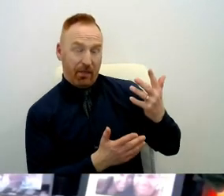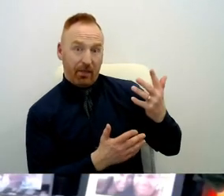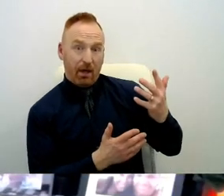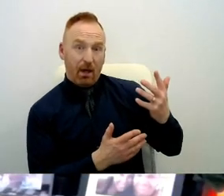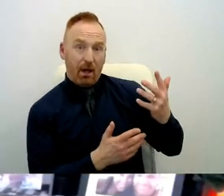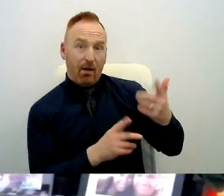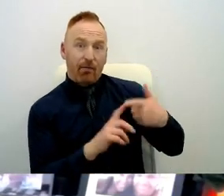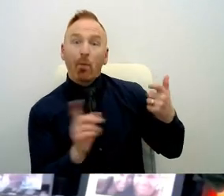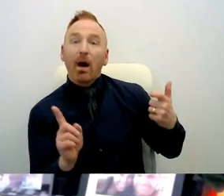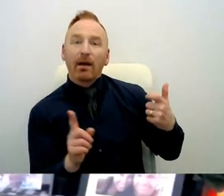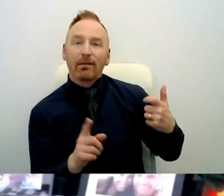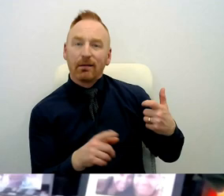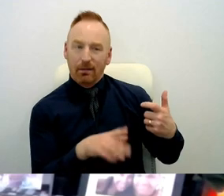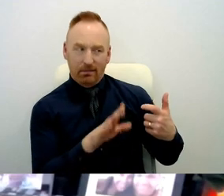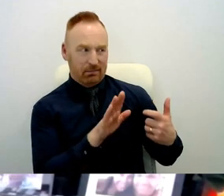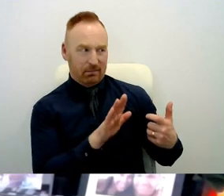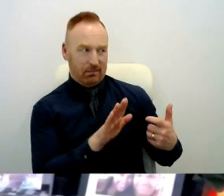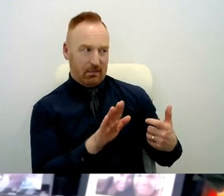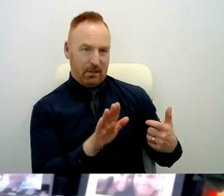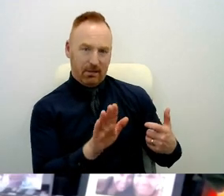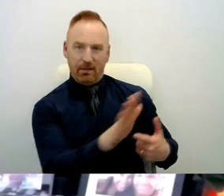people. And so,